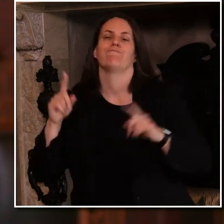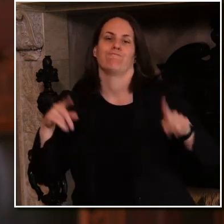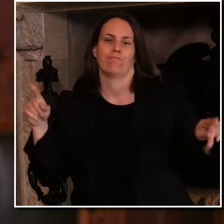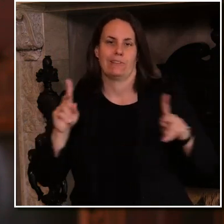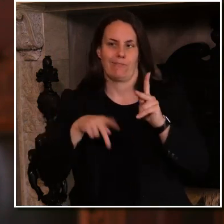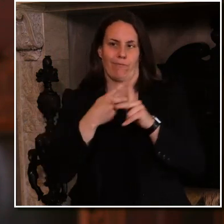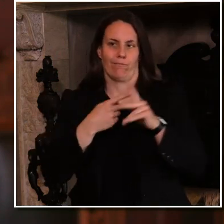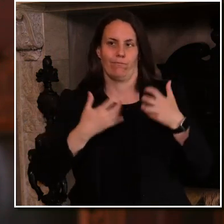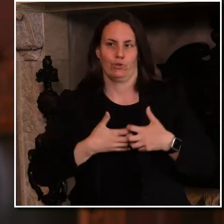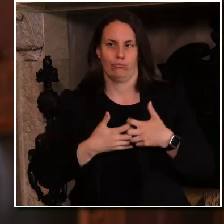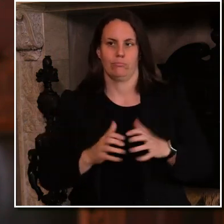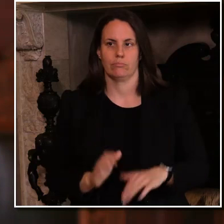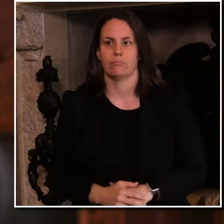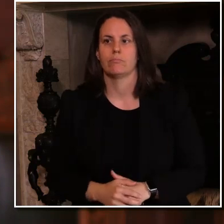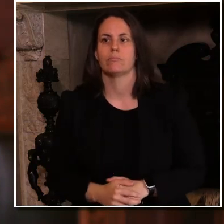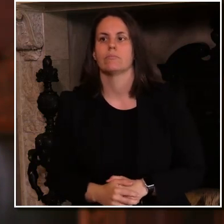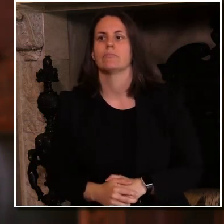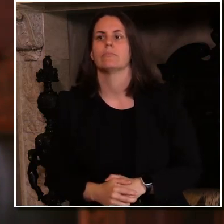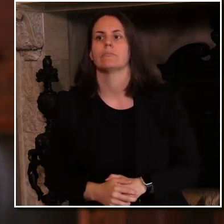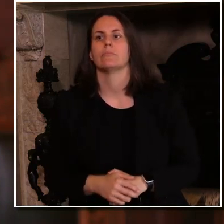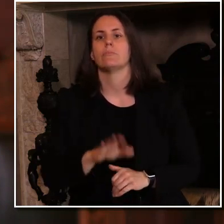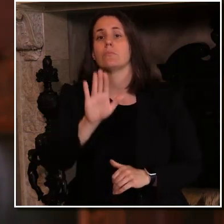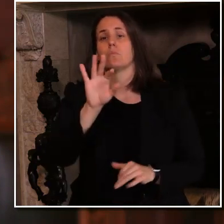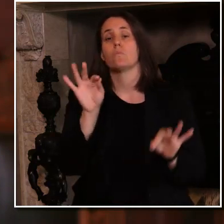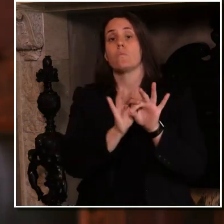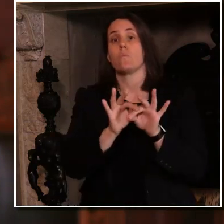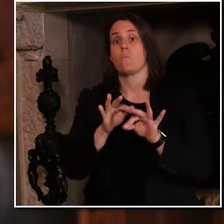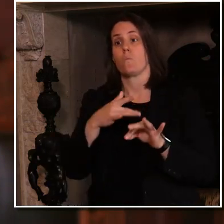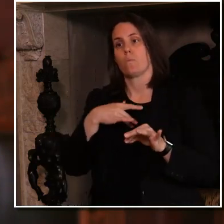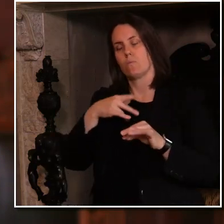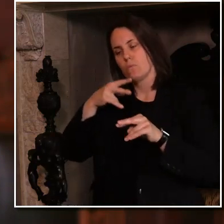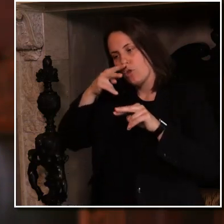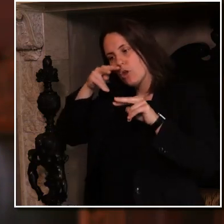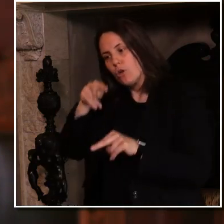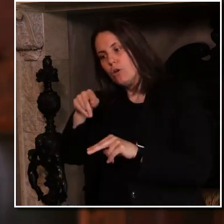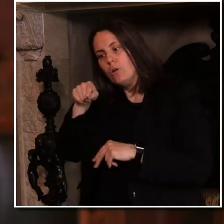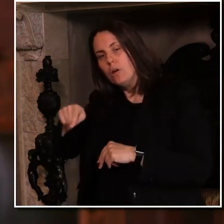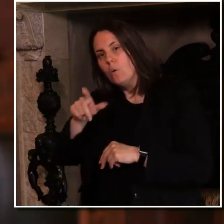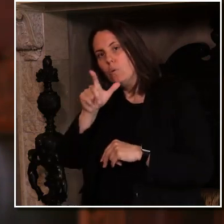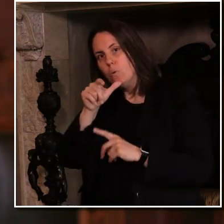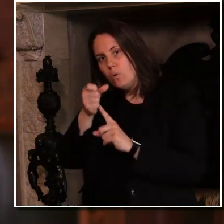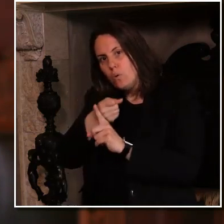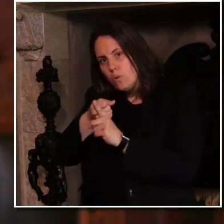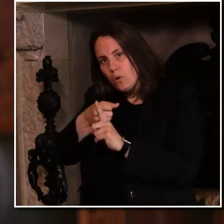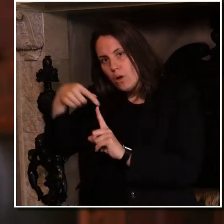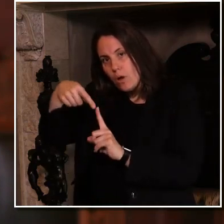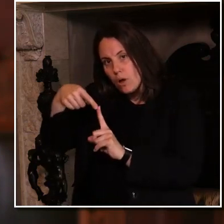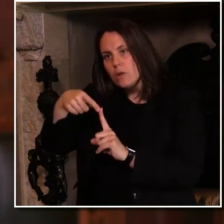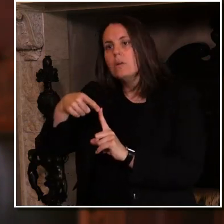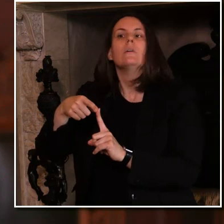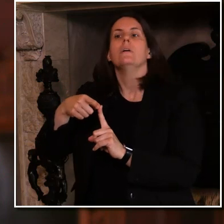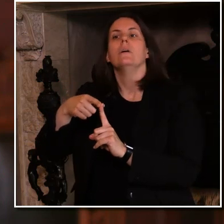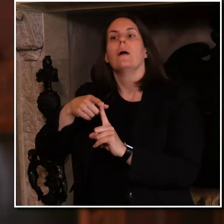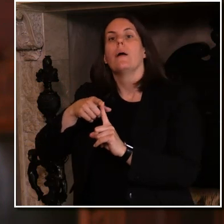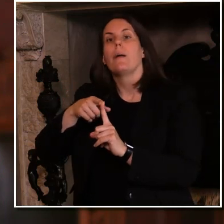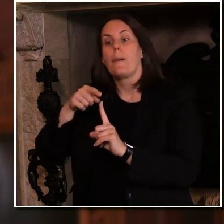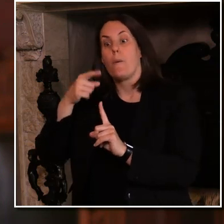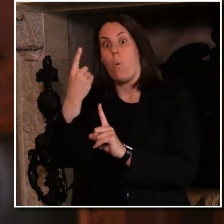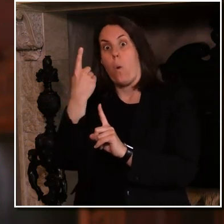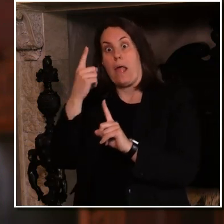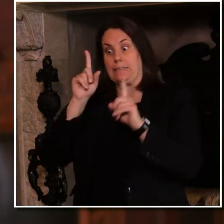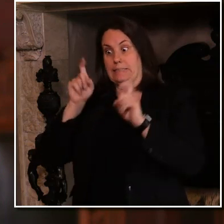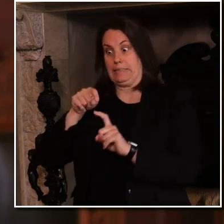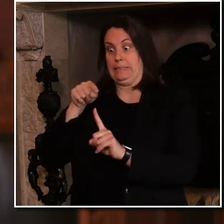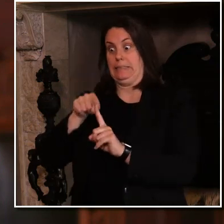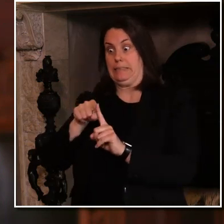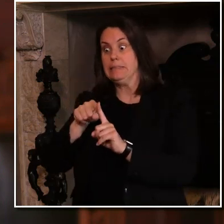on a positive case basis, as you know, as few as a single positive case, because these are vulnerable populations. They are living